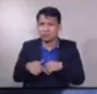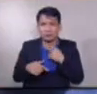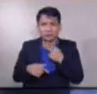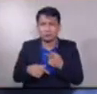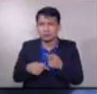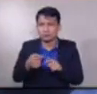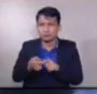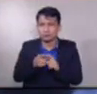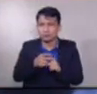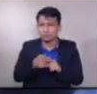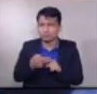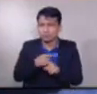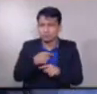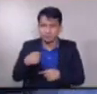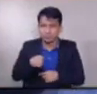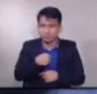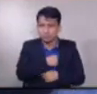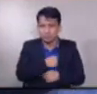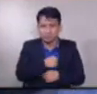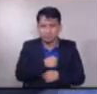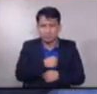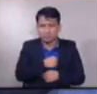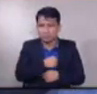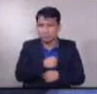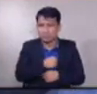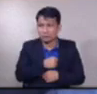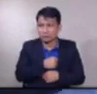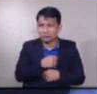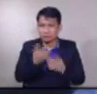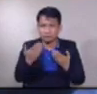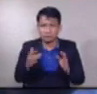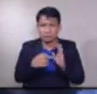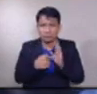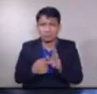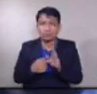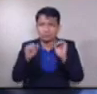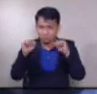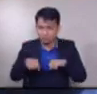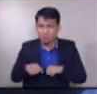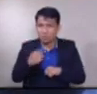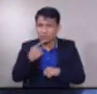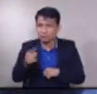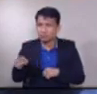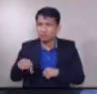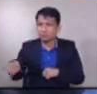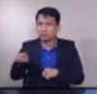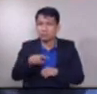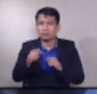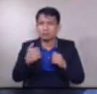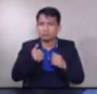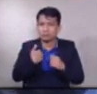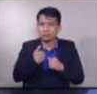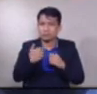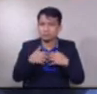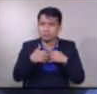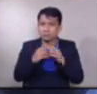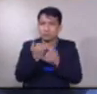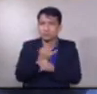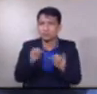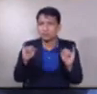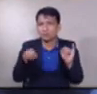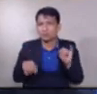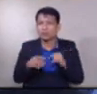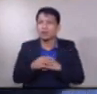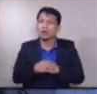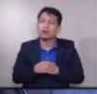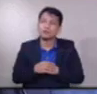from there, we will be able to... I don't know how to do it. But it's very doable because may sinusunod tayong self-governance at independent